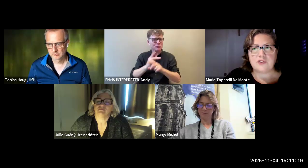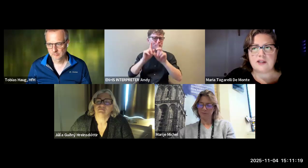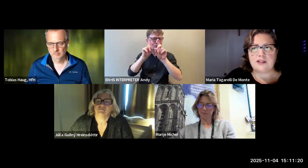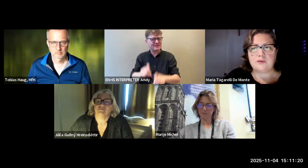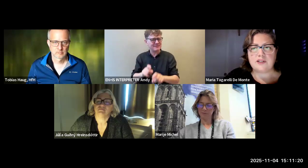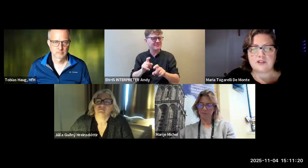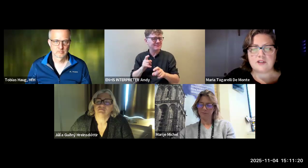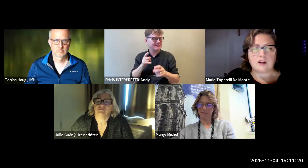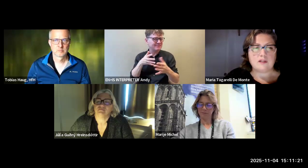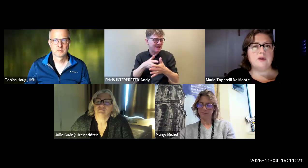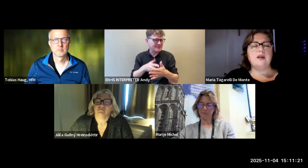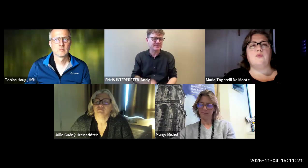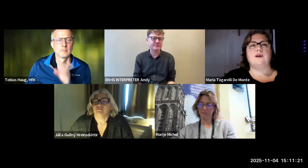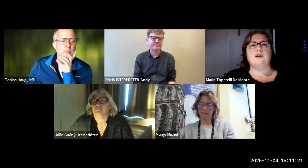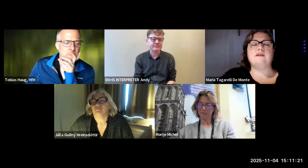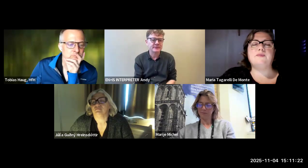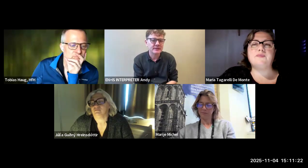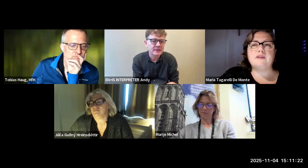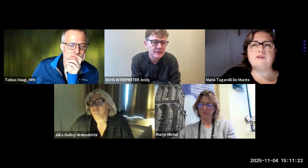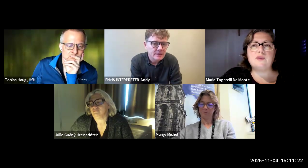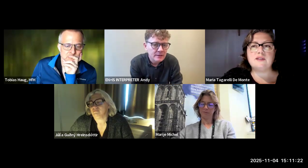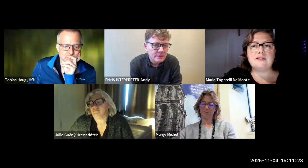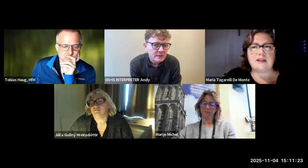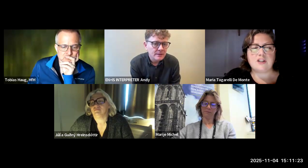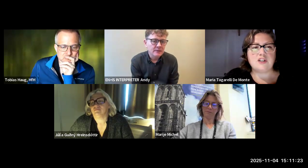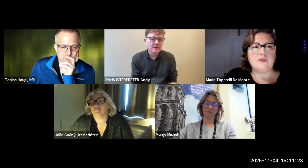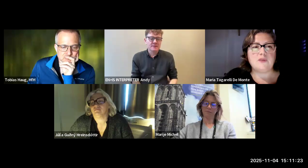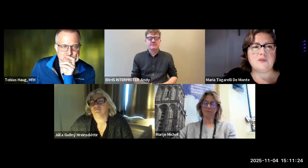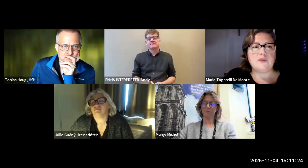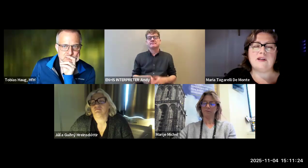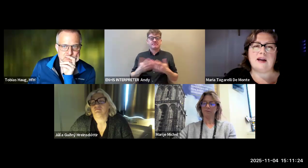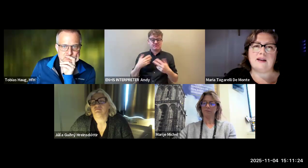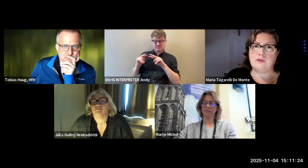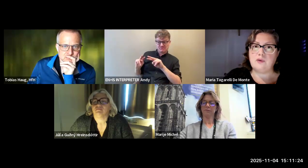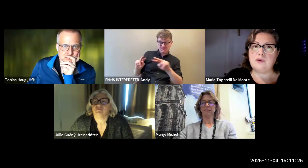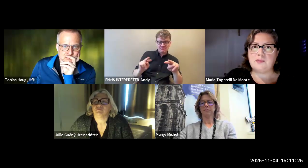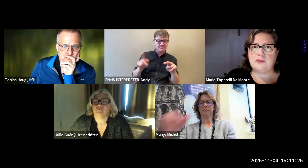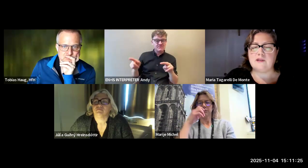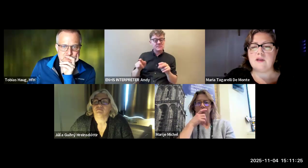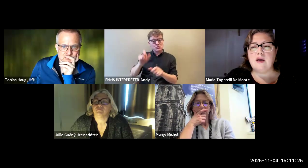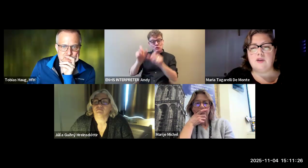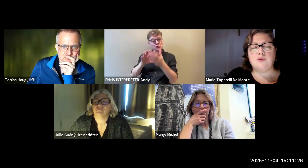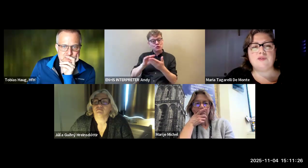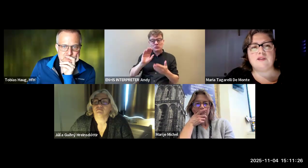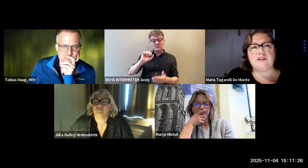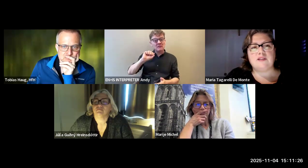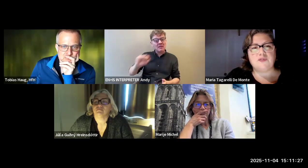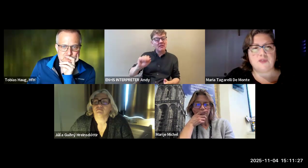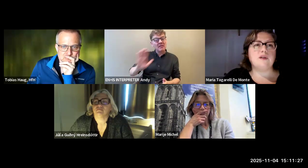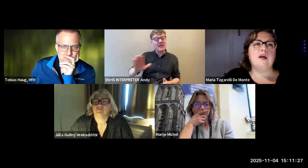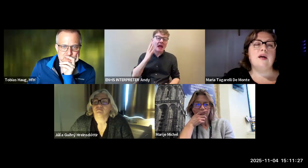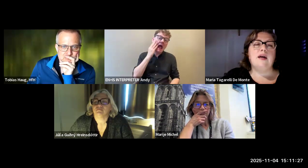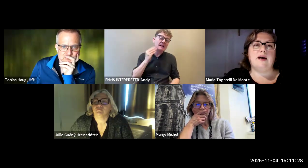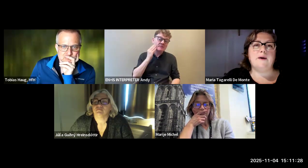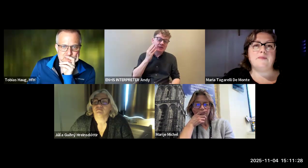For that concerning the results, so what the students actually reported as their own experience using